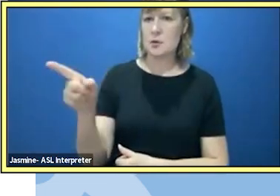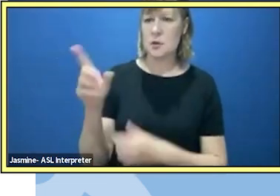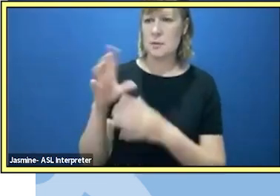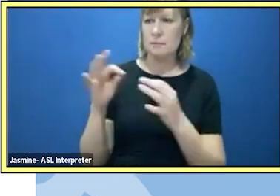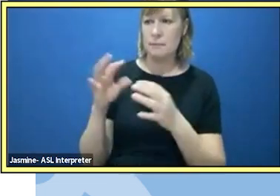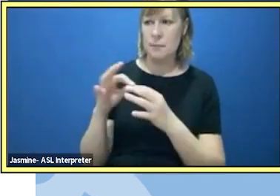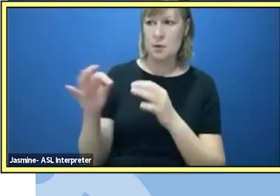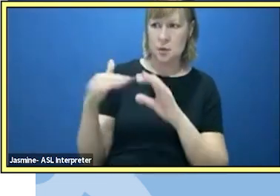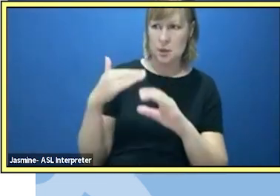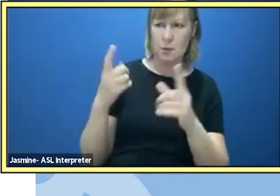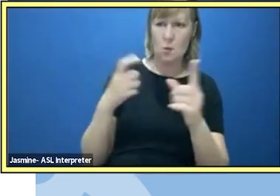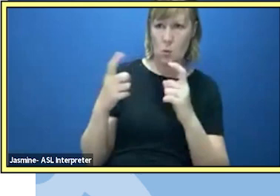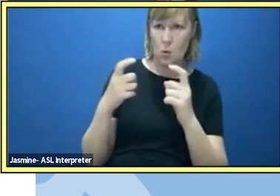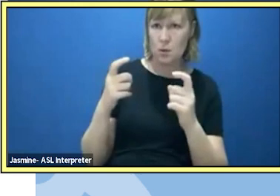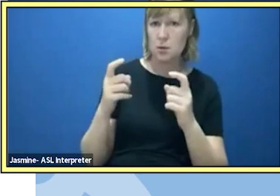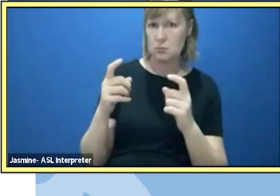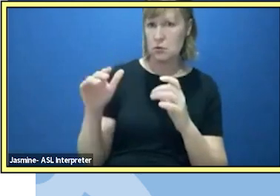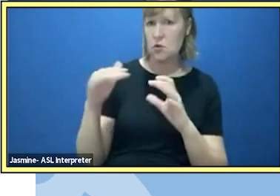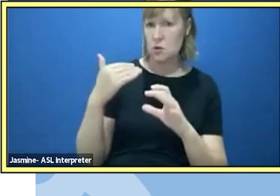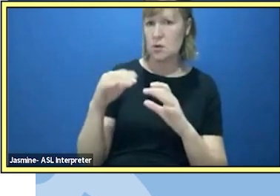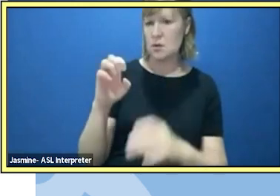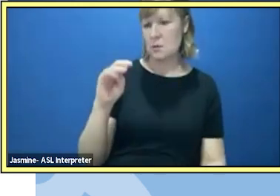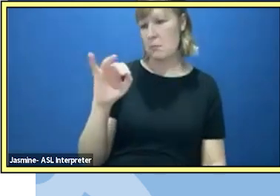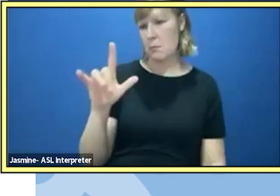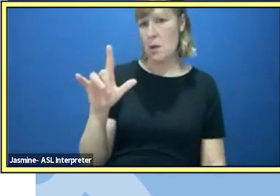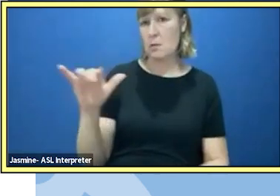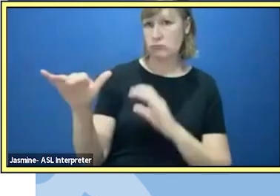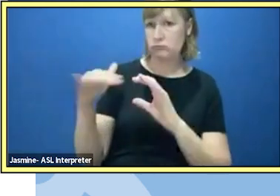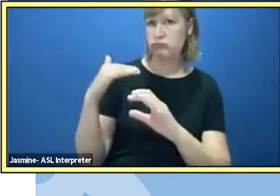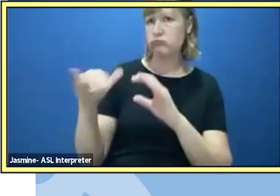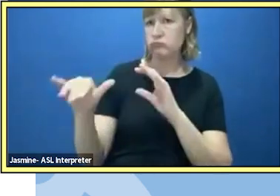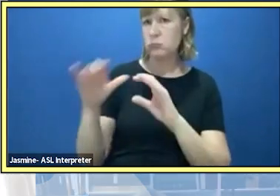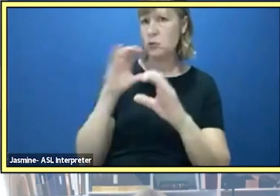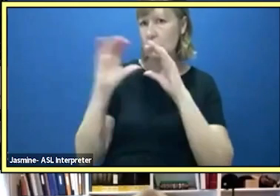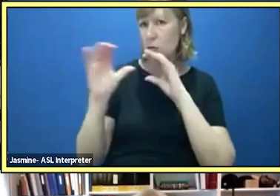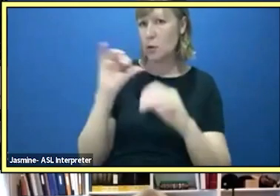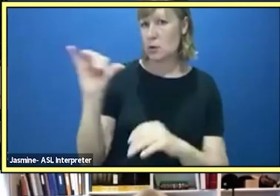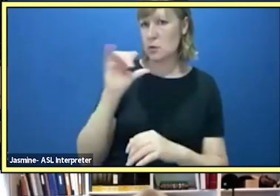have questions, this is not the only time and place for the information. Correct.